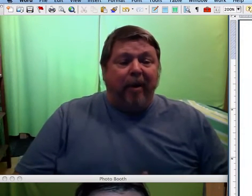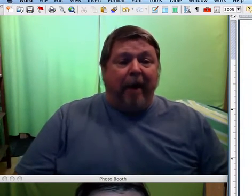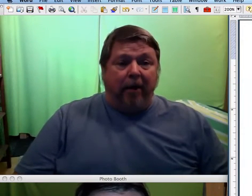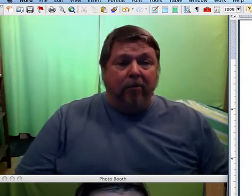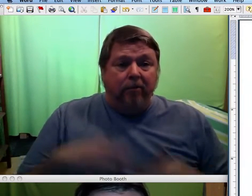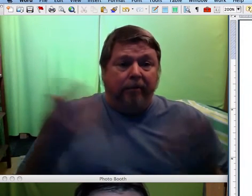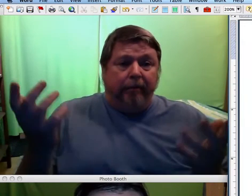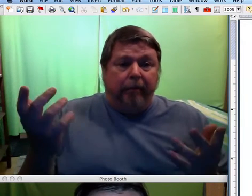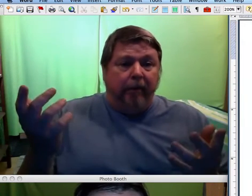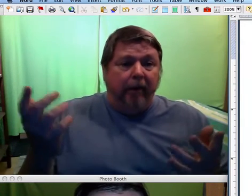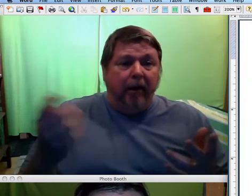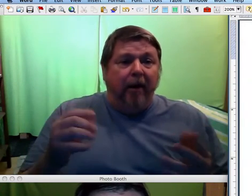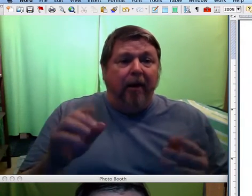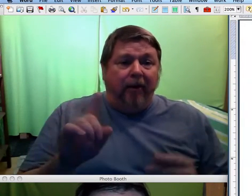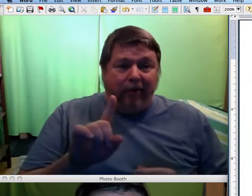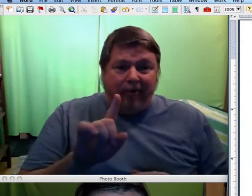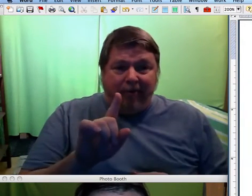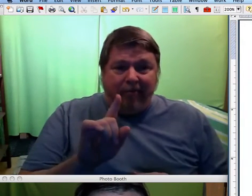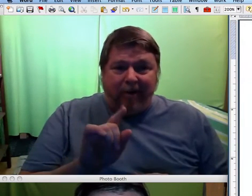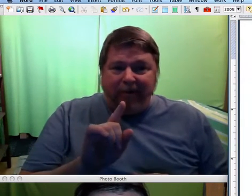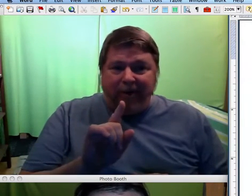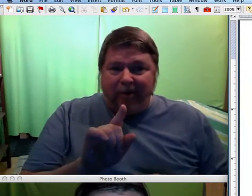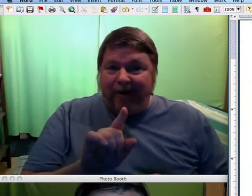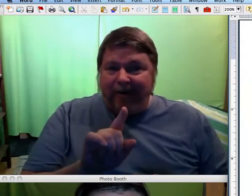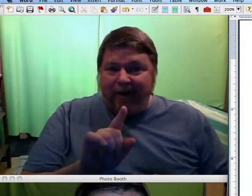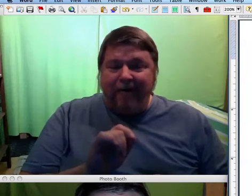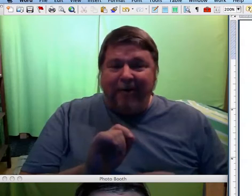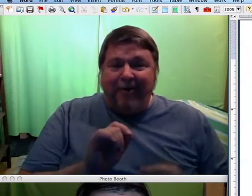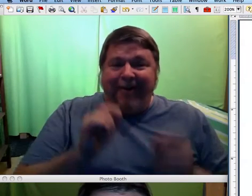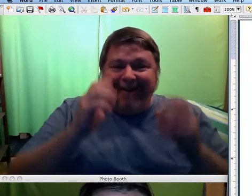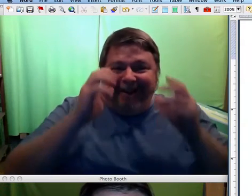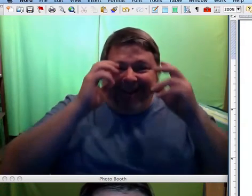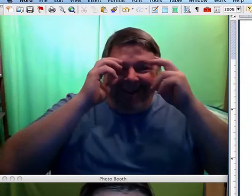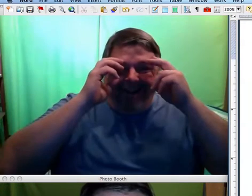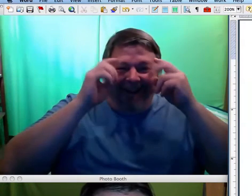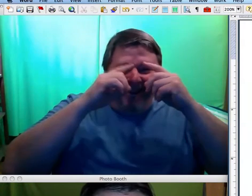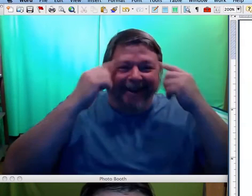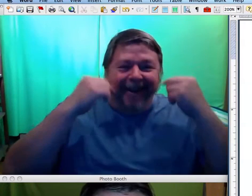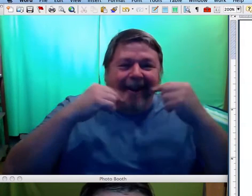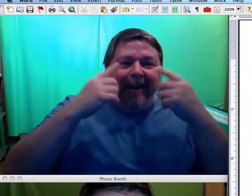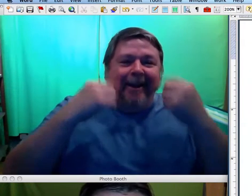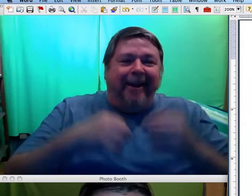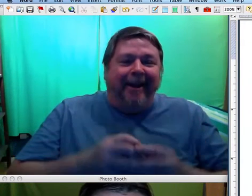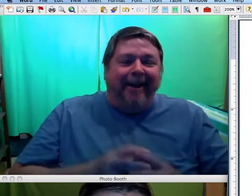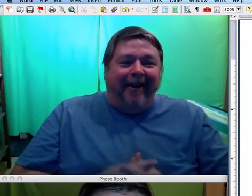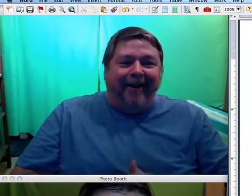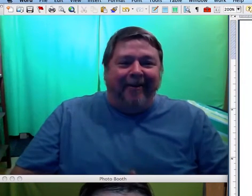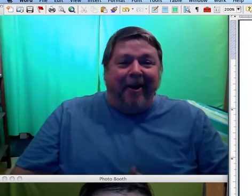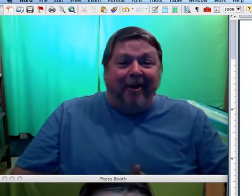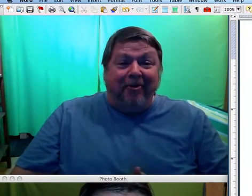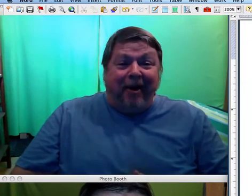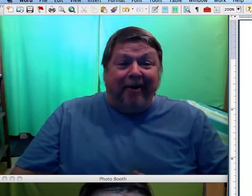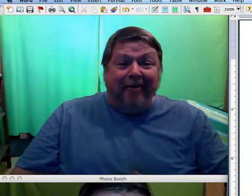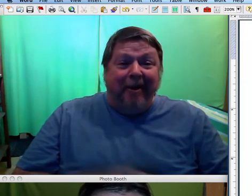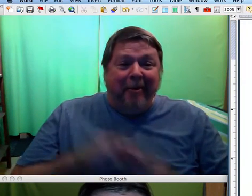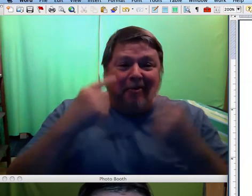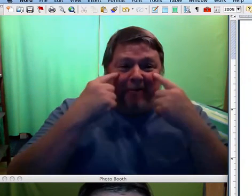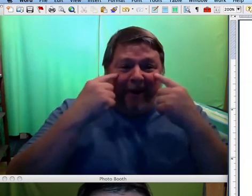of spray paint. Although you might want to go easy on it, because otherwise you get a little extra